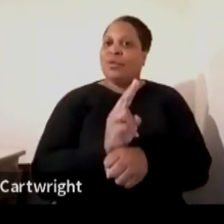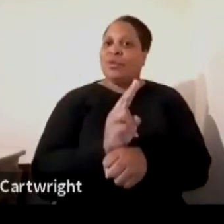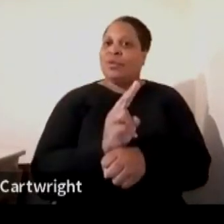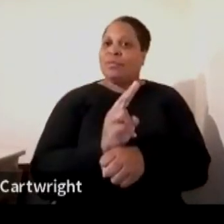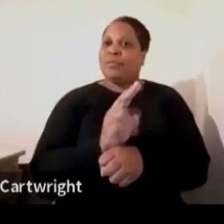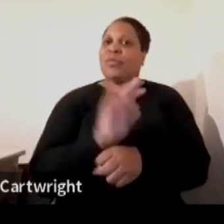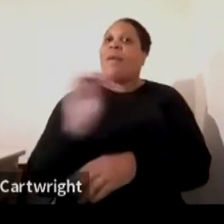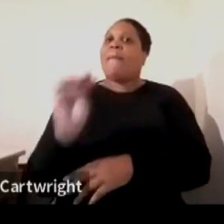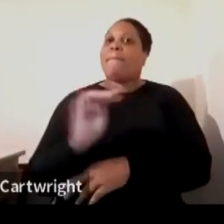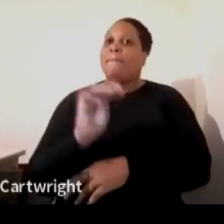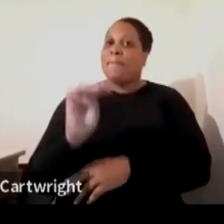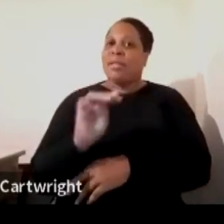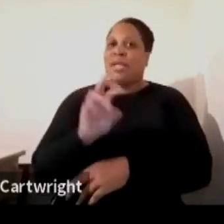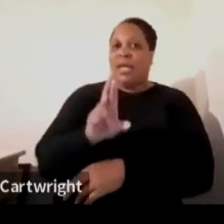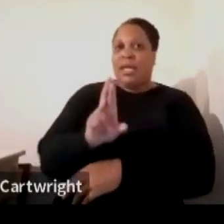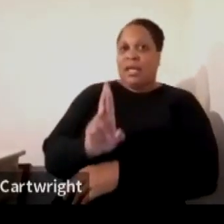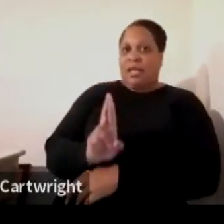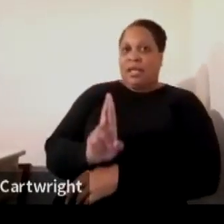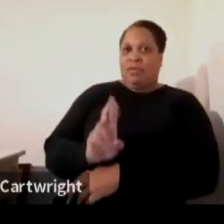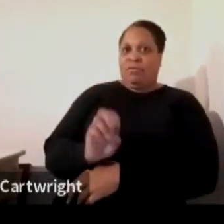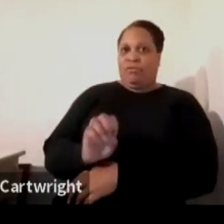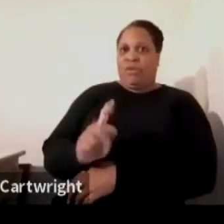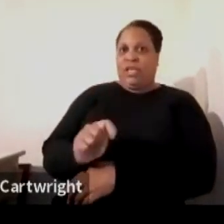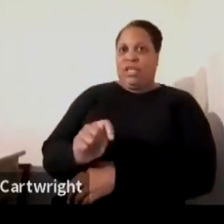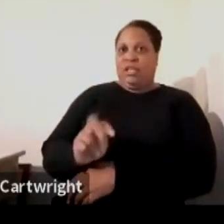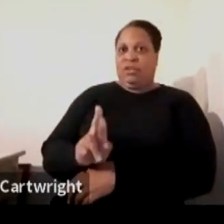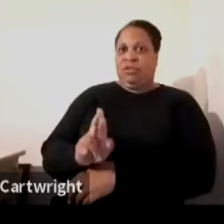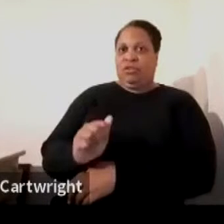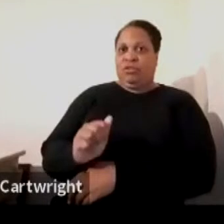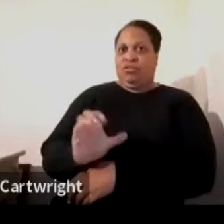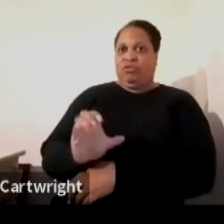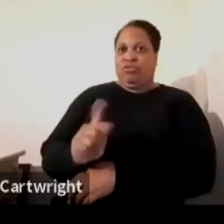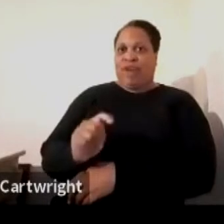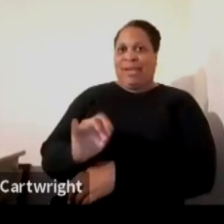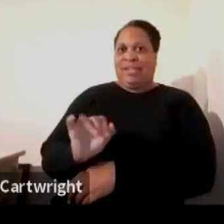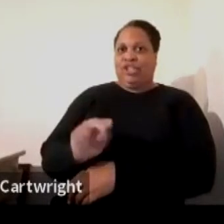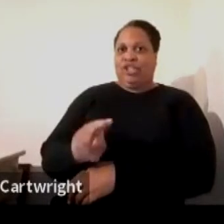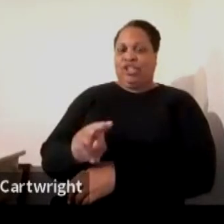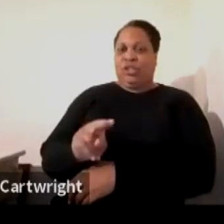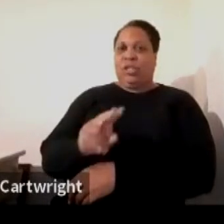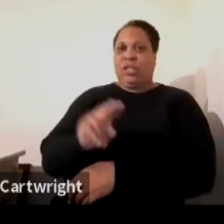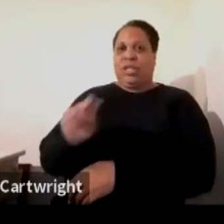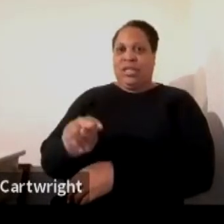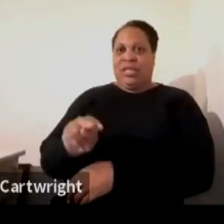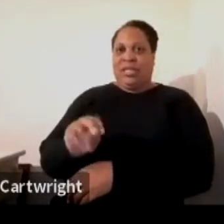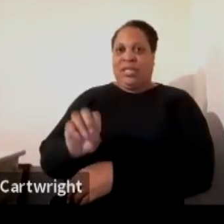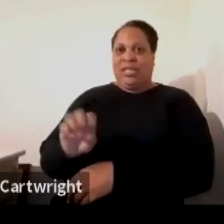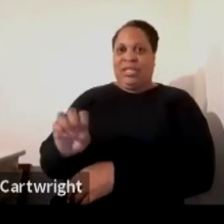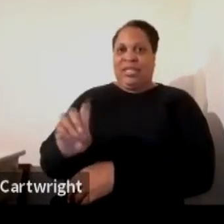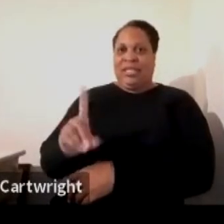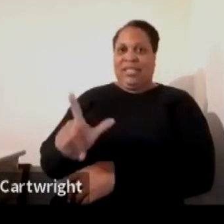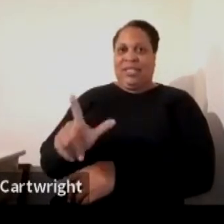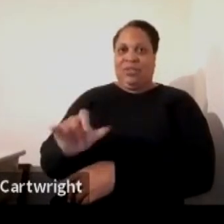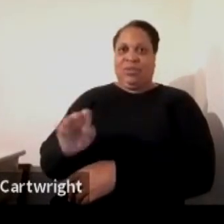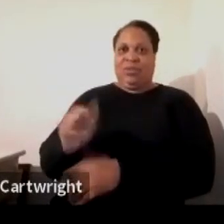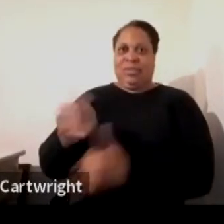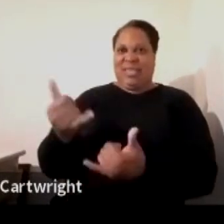Monday for the now infamous videos that generated so much interest on social media.